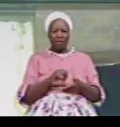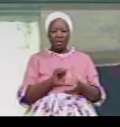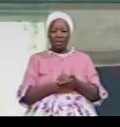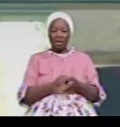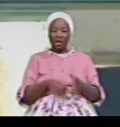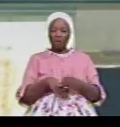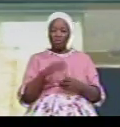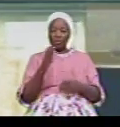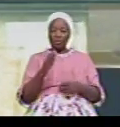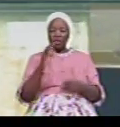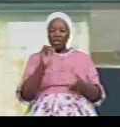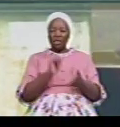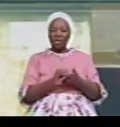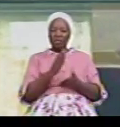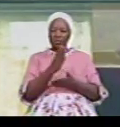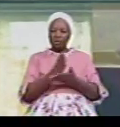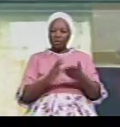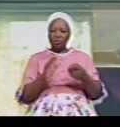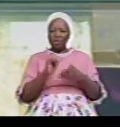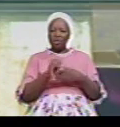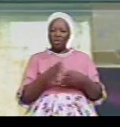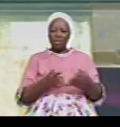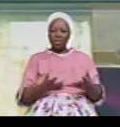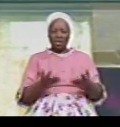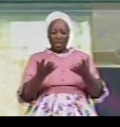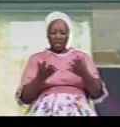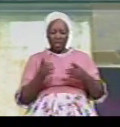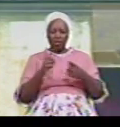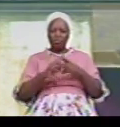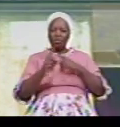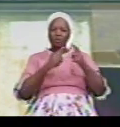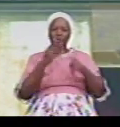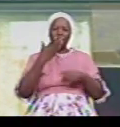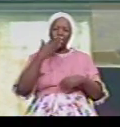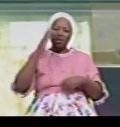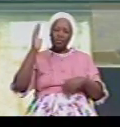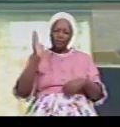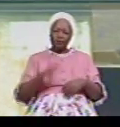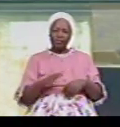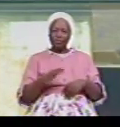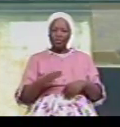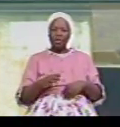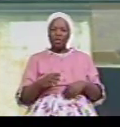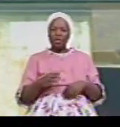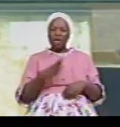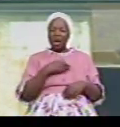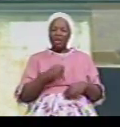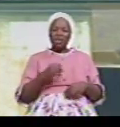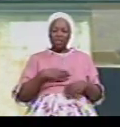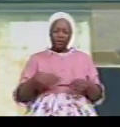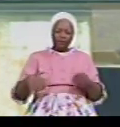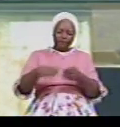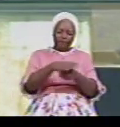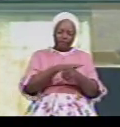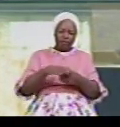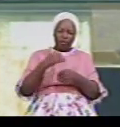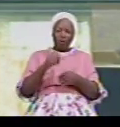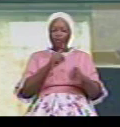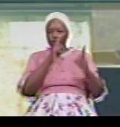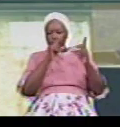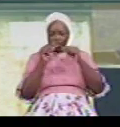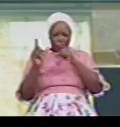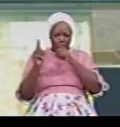Somebody is eager to speak evil, is pregnant of gossip,